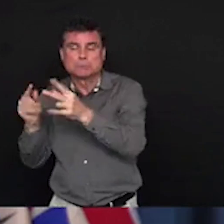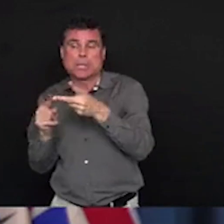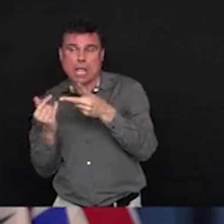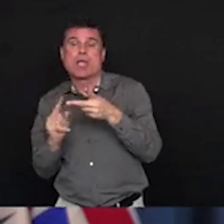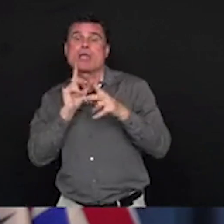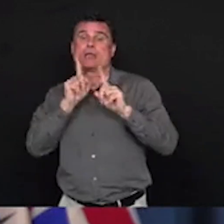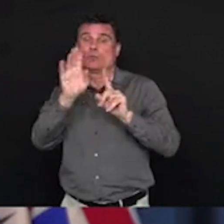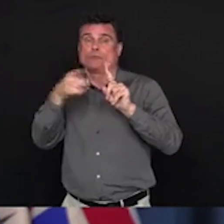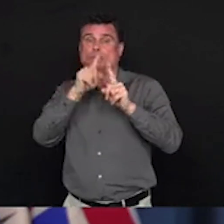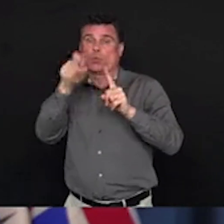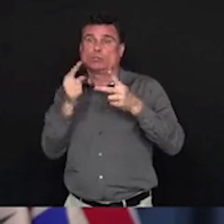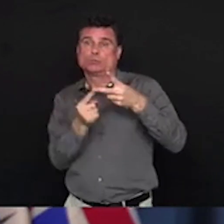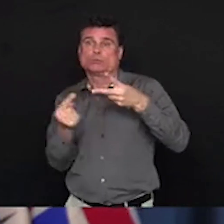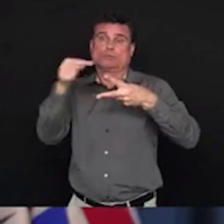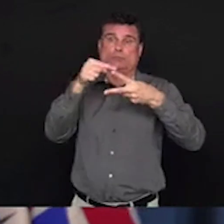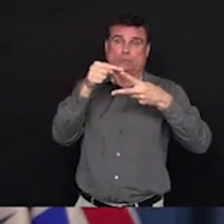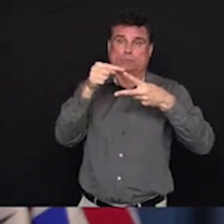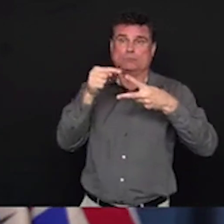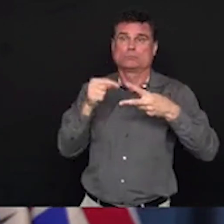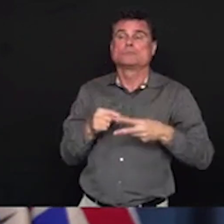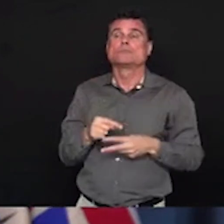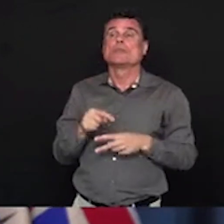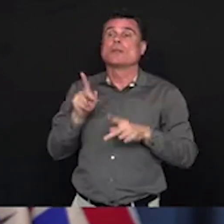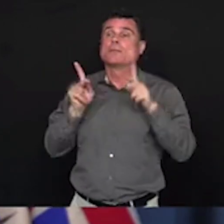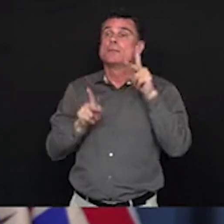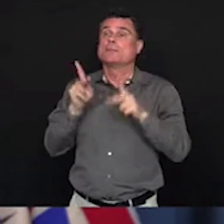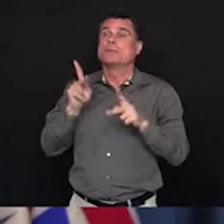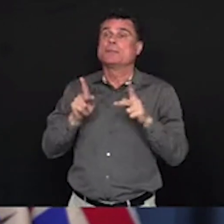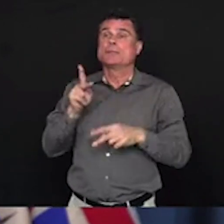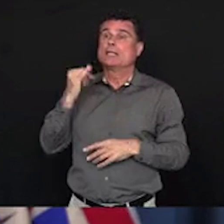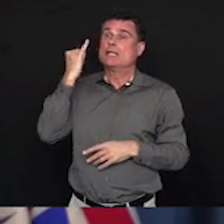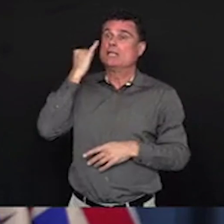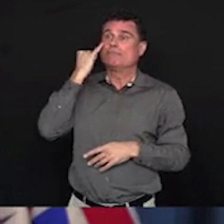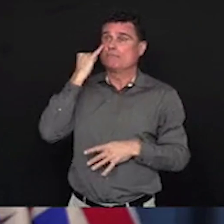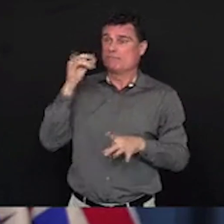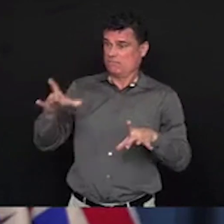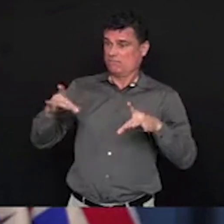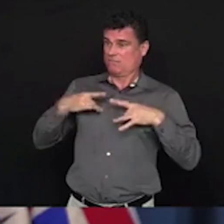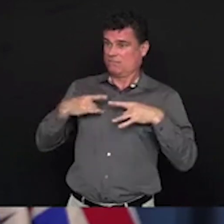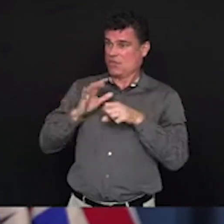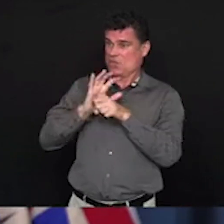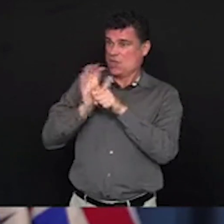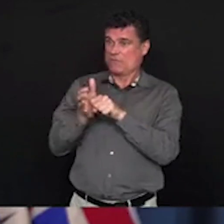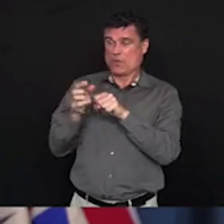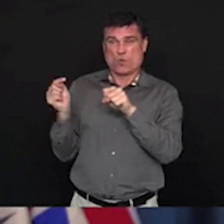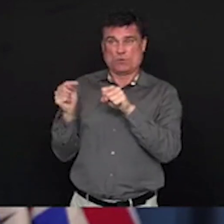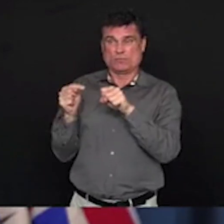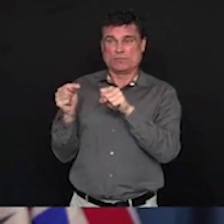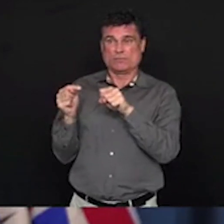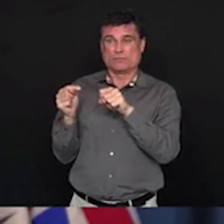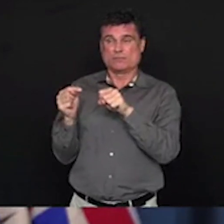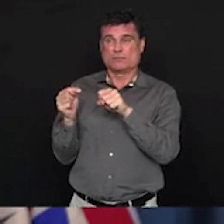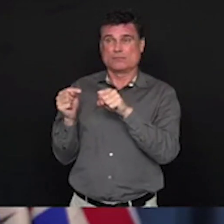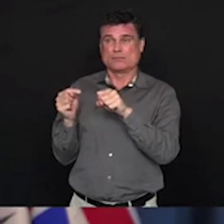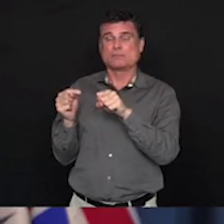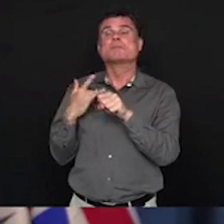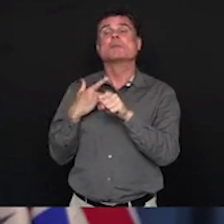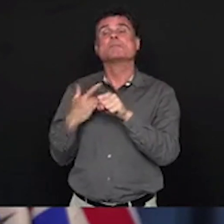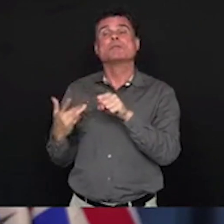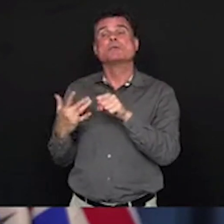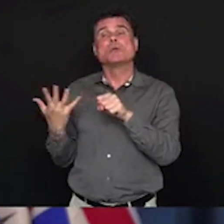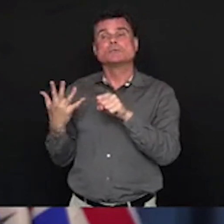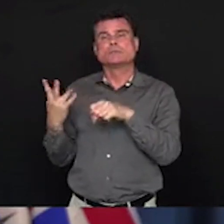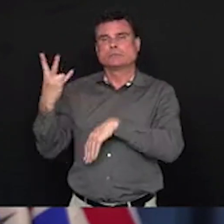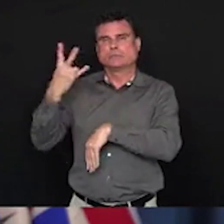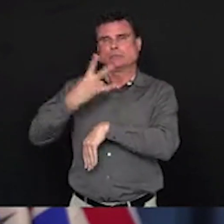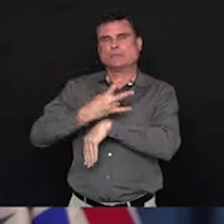and watching the numbers and watching how things go, looking at our testing, looking at the public health contact tracing and follow-up we're doing in